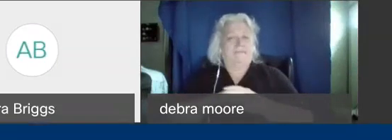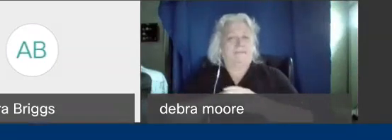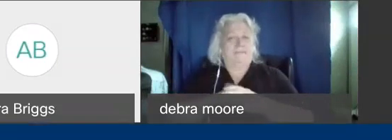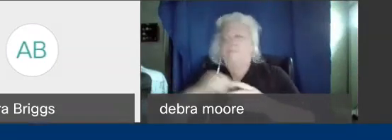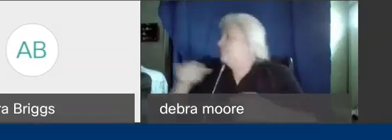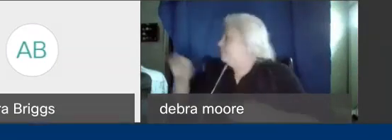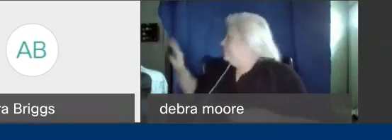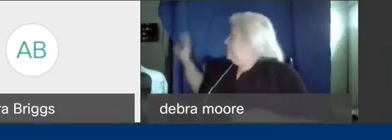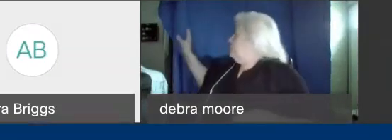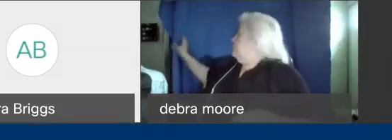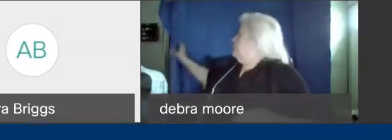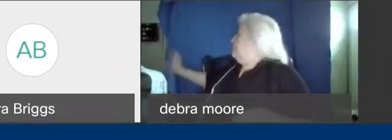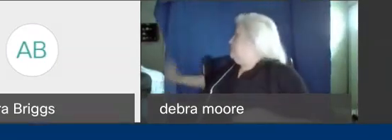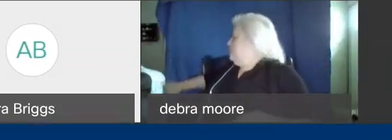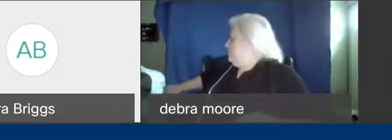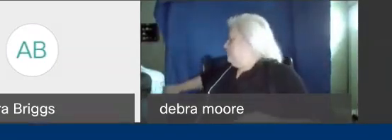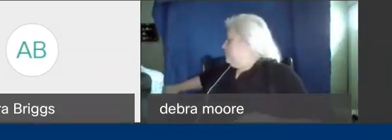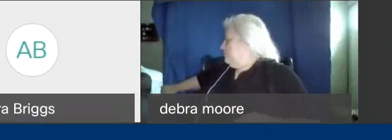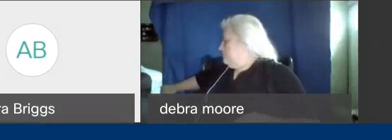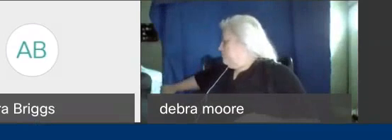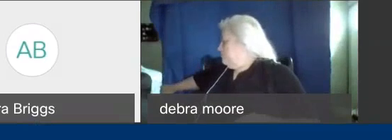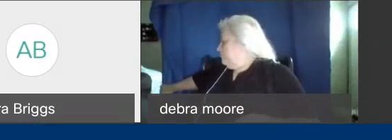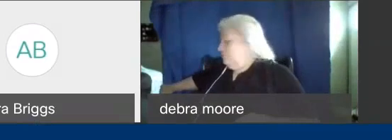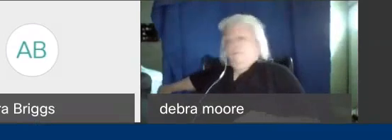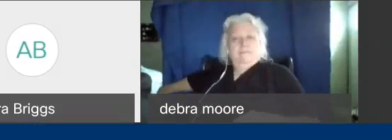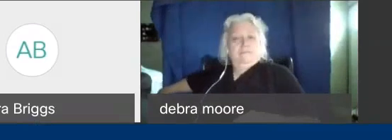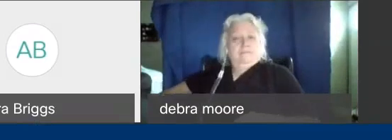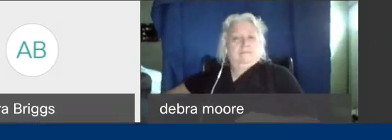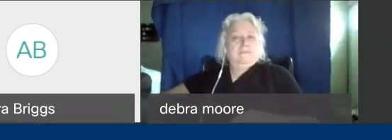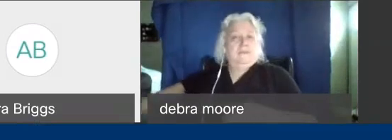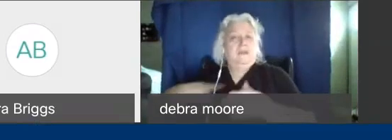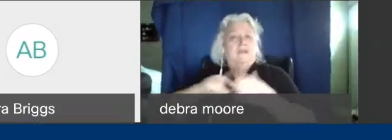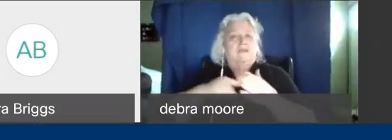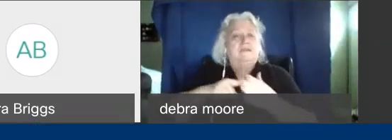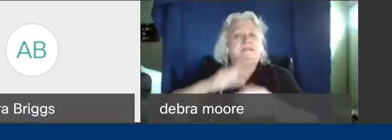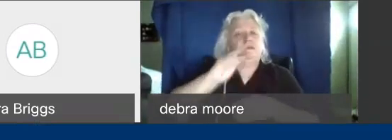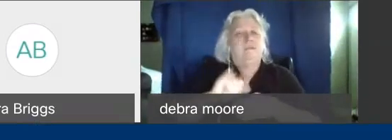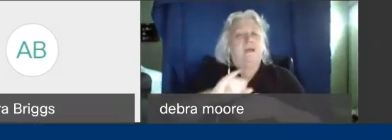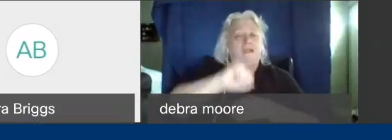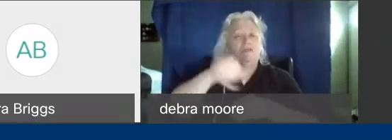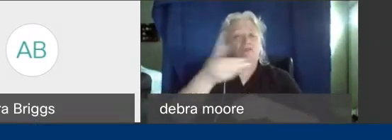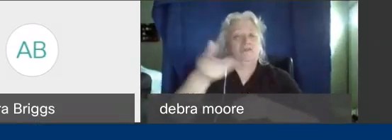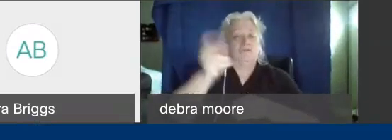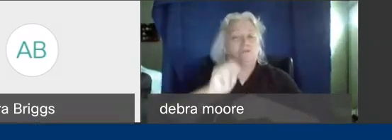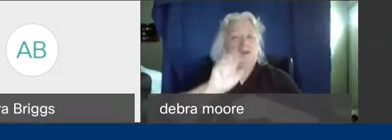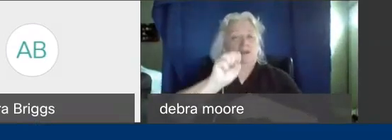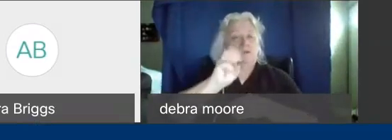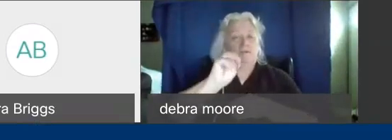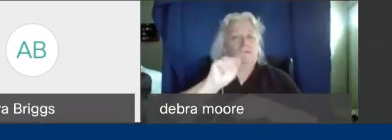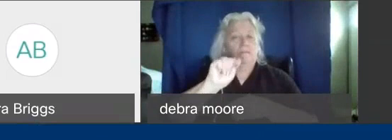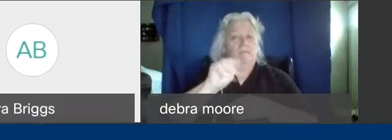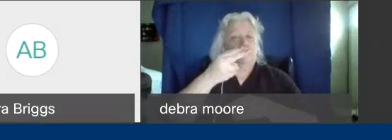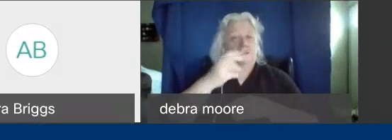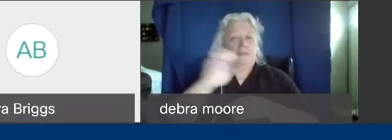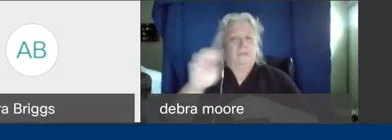Okay, and I just wanted to read this to you. So this quote is by Representative John Smithy. The goal is to make sure that everyone on campus knows